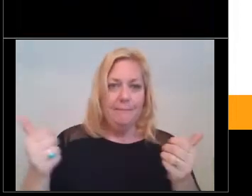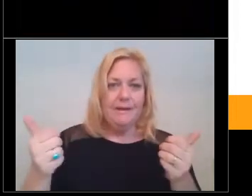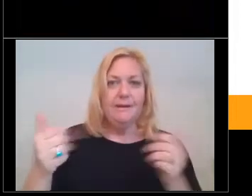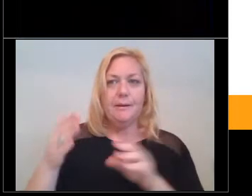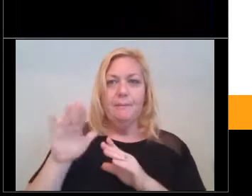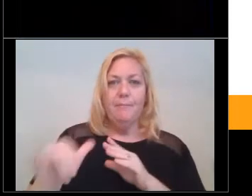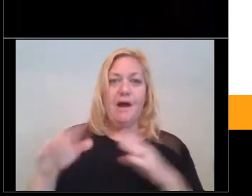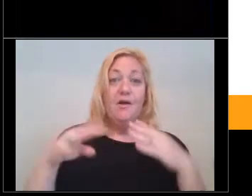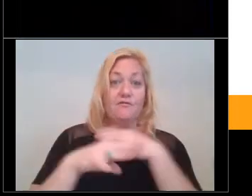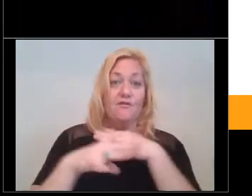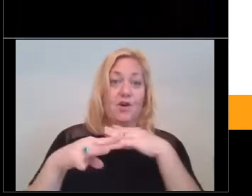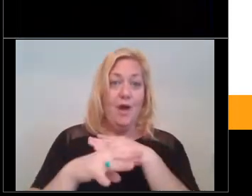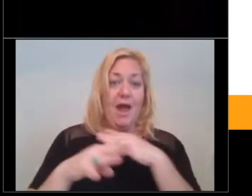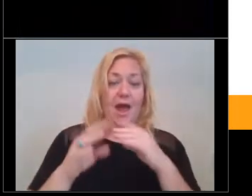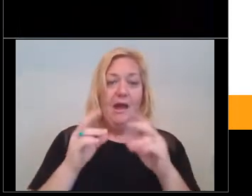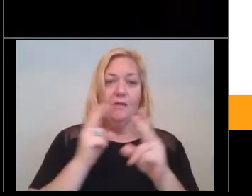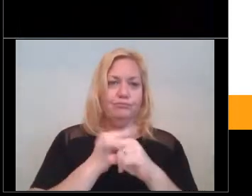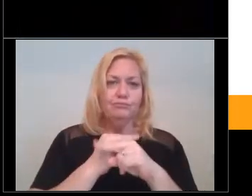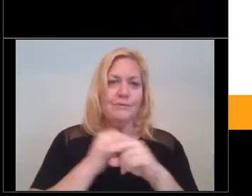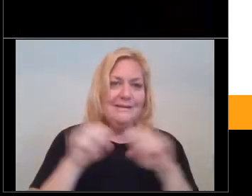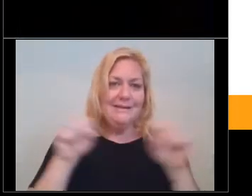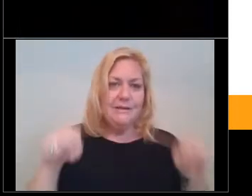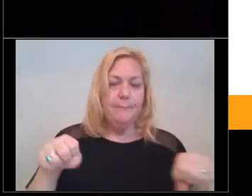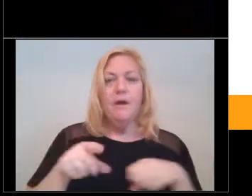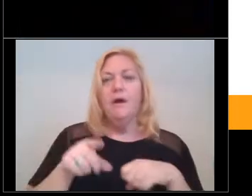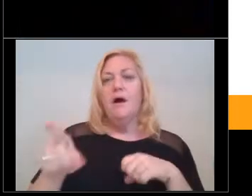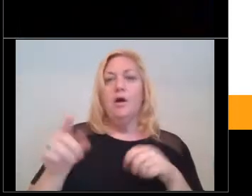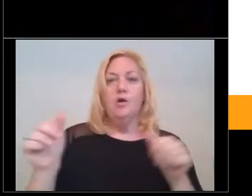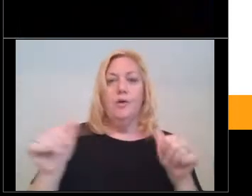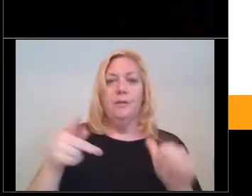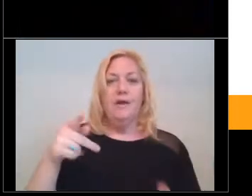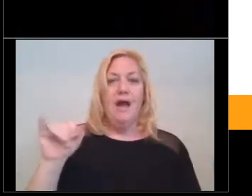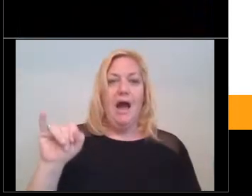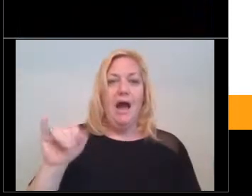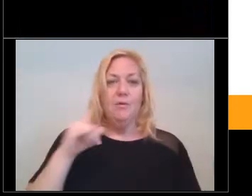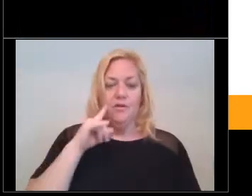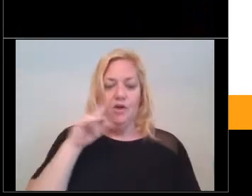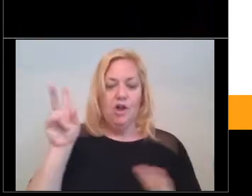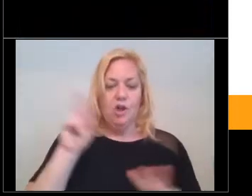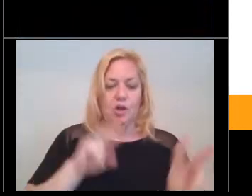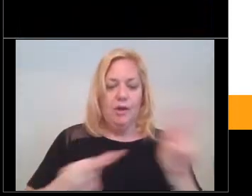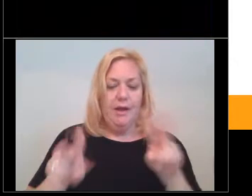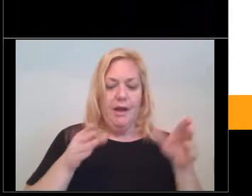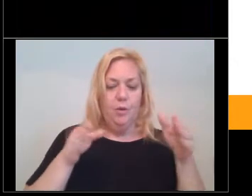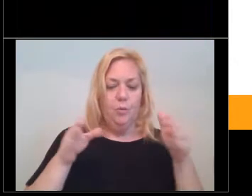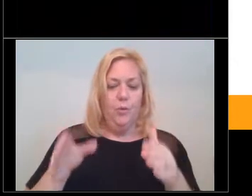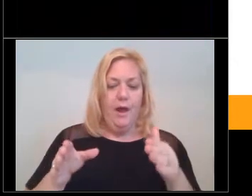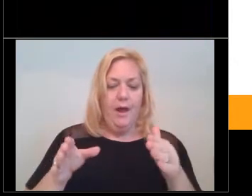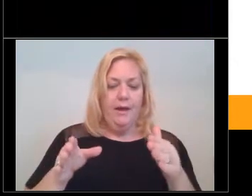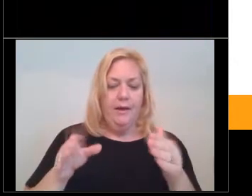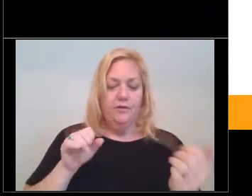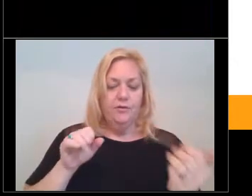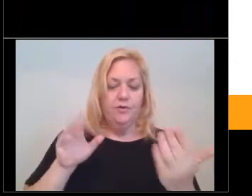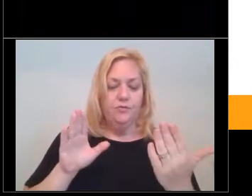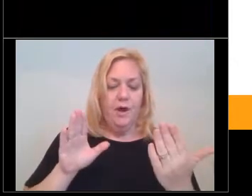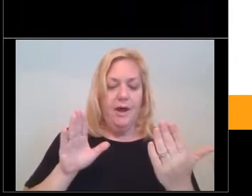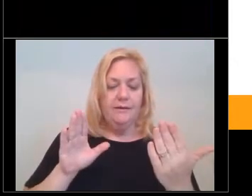freeway system. With this very quick PI, we started looking at a way to address